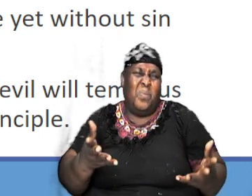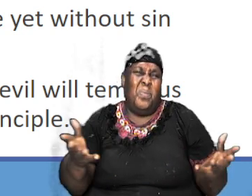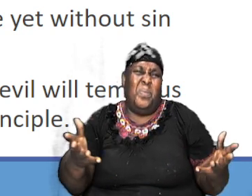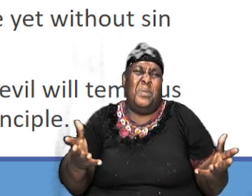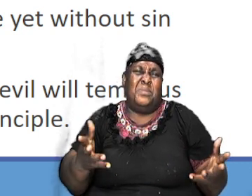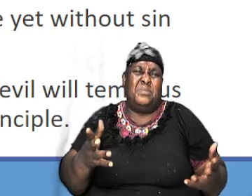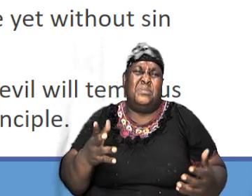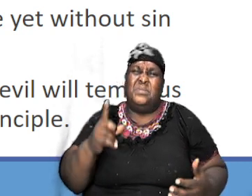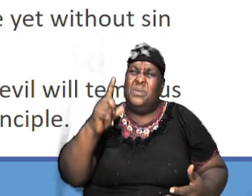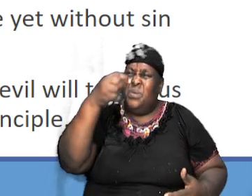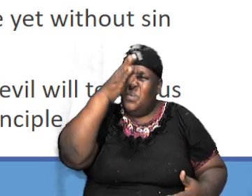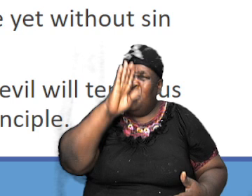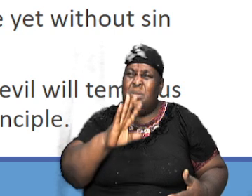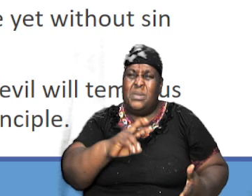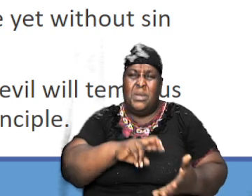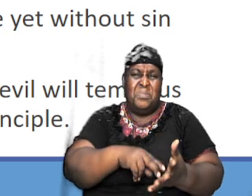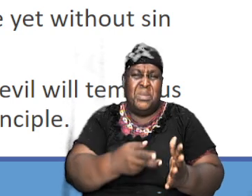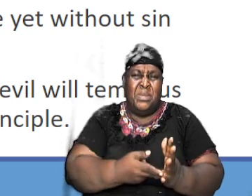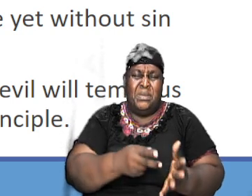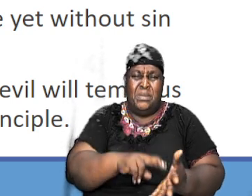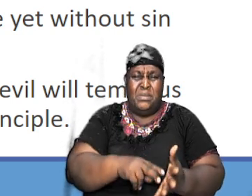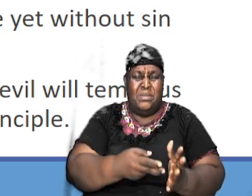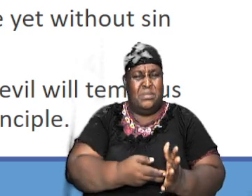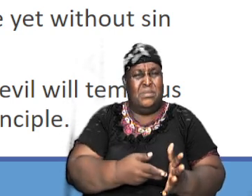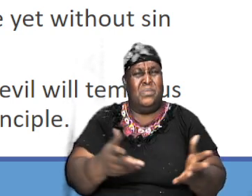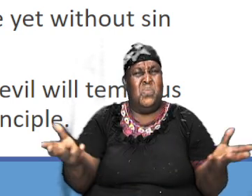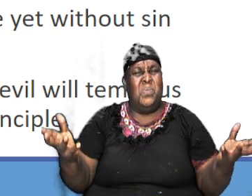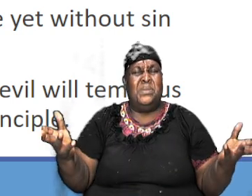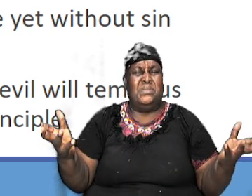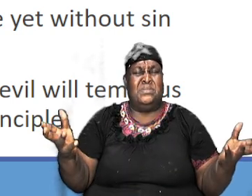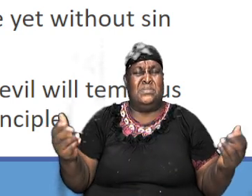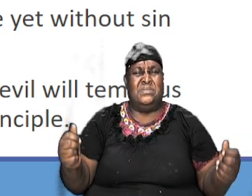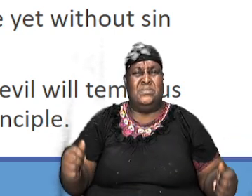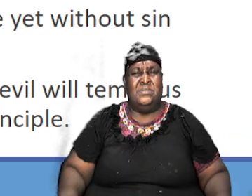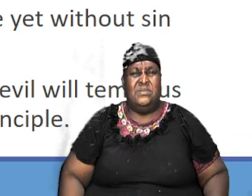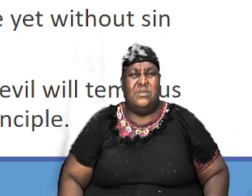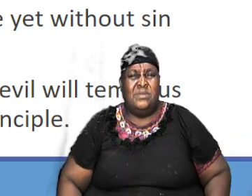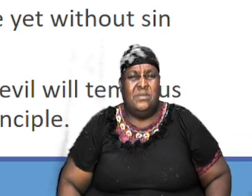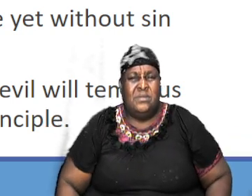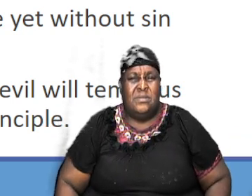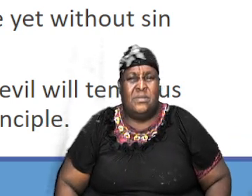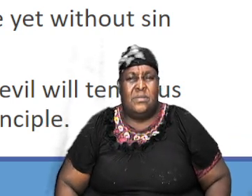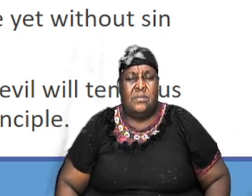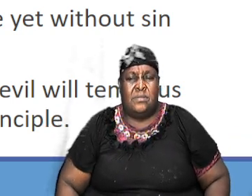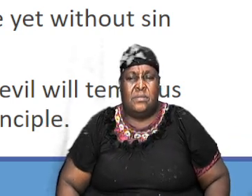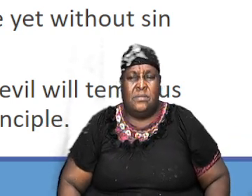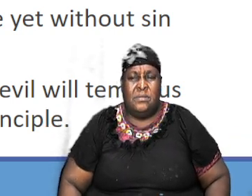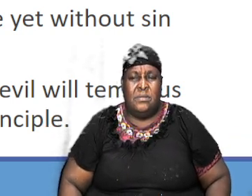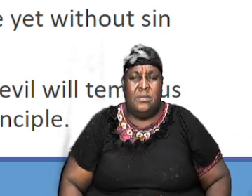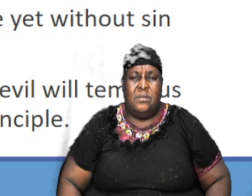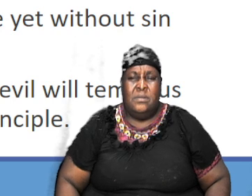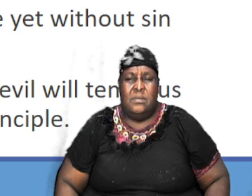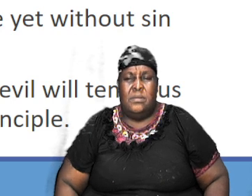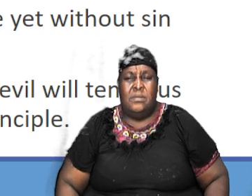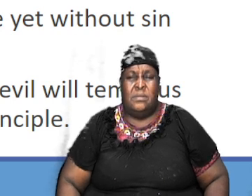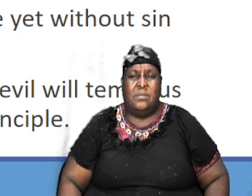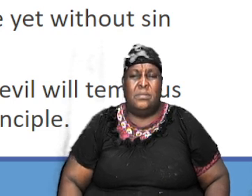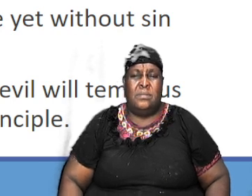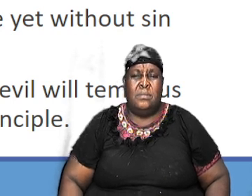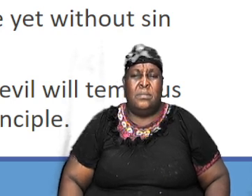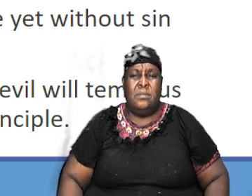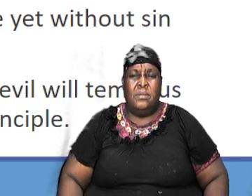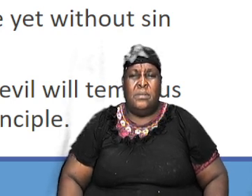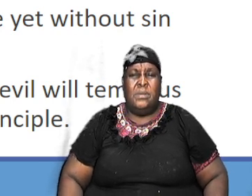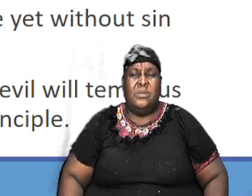mean? You know, something as basic as that. What does one God mean? Well, it is believed that it's